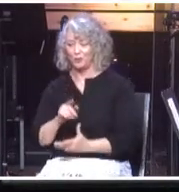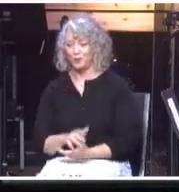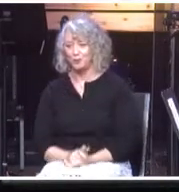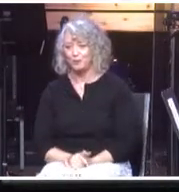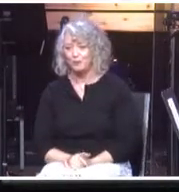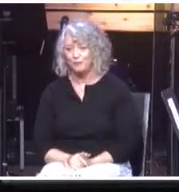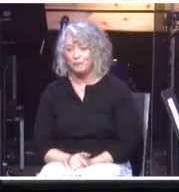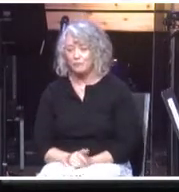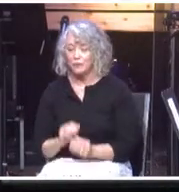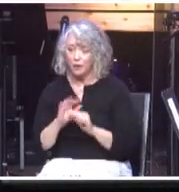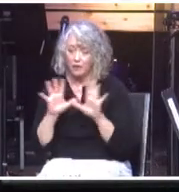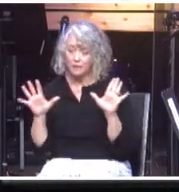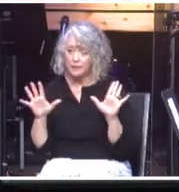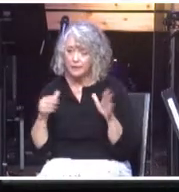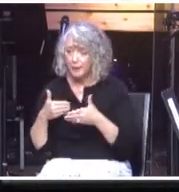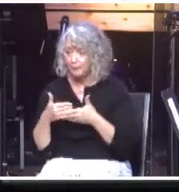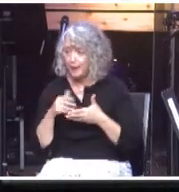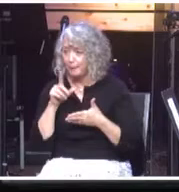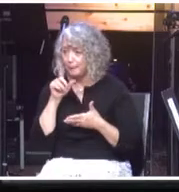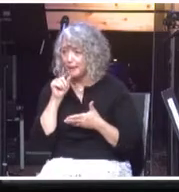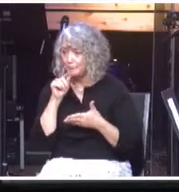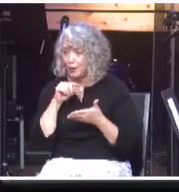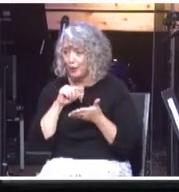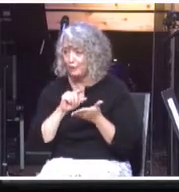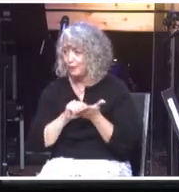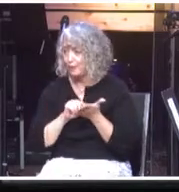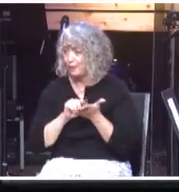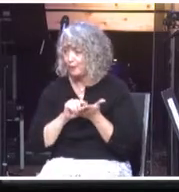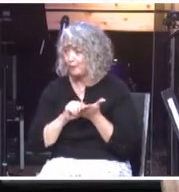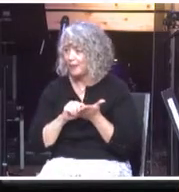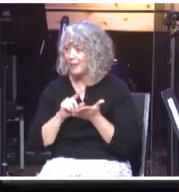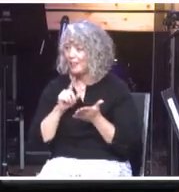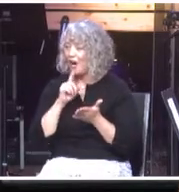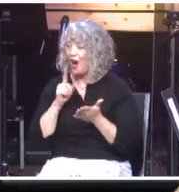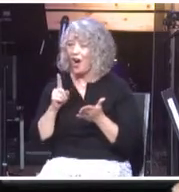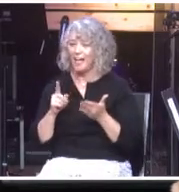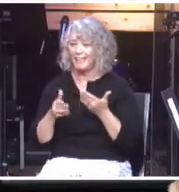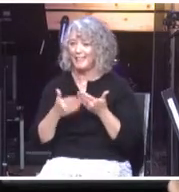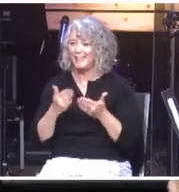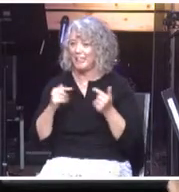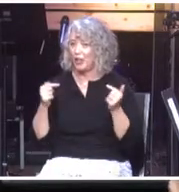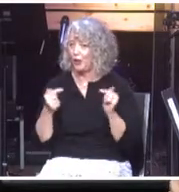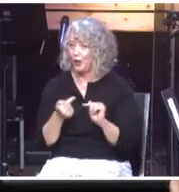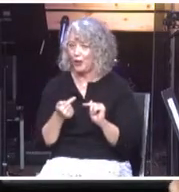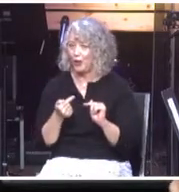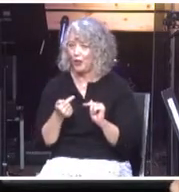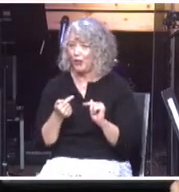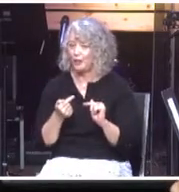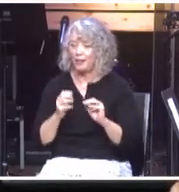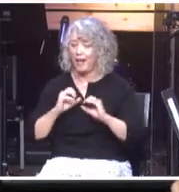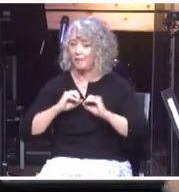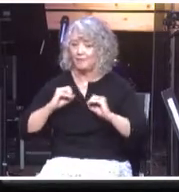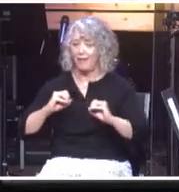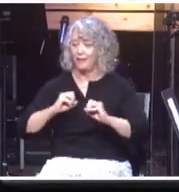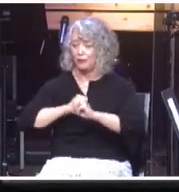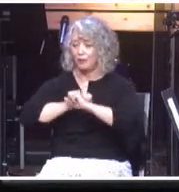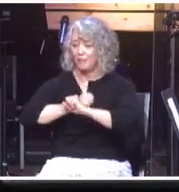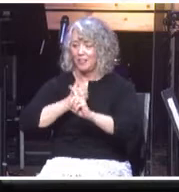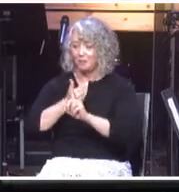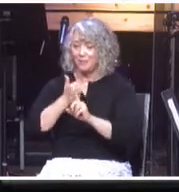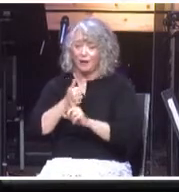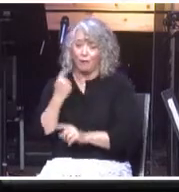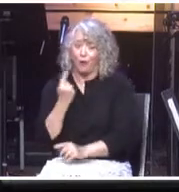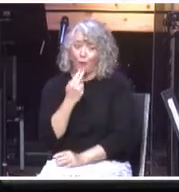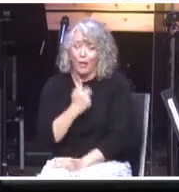Now, obviously, baby chicks are quite vulnerable in life. They're defenseless, literally, against any and all predators. They're